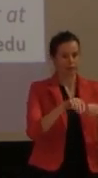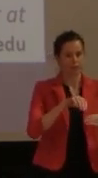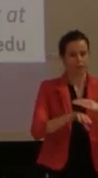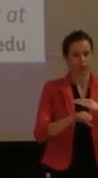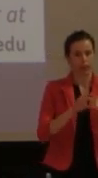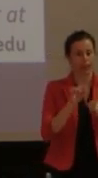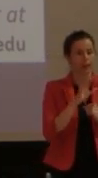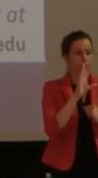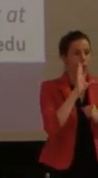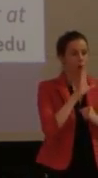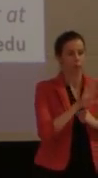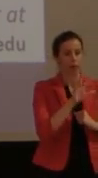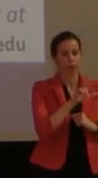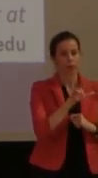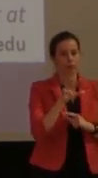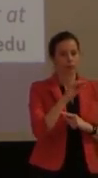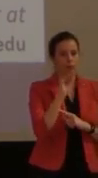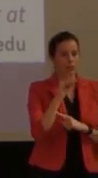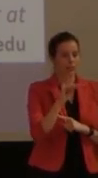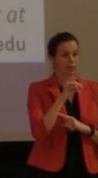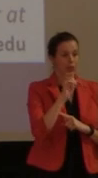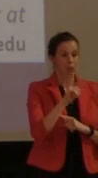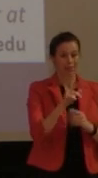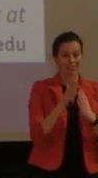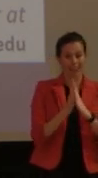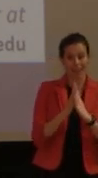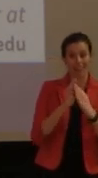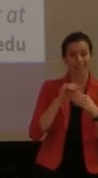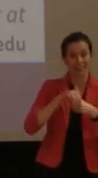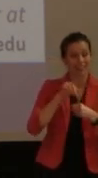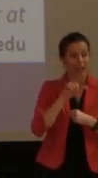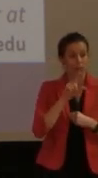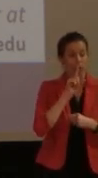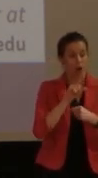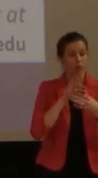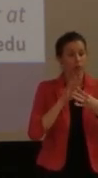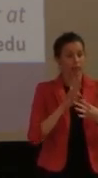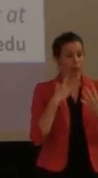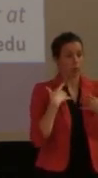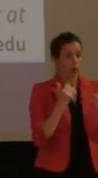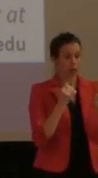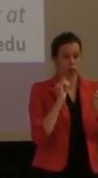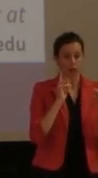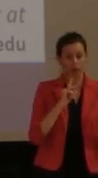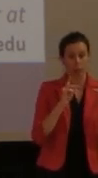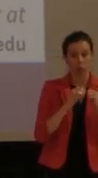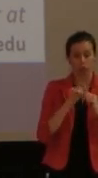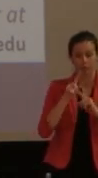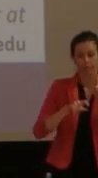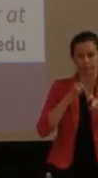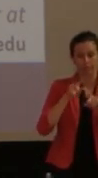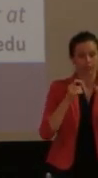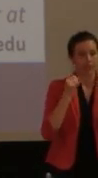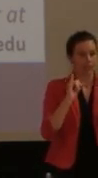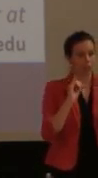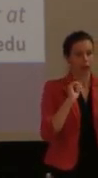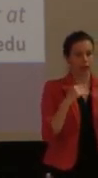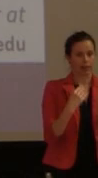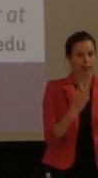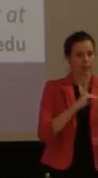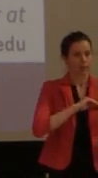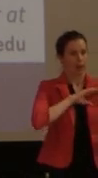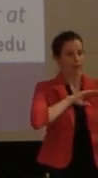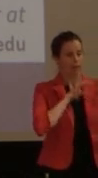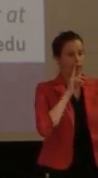about 33% of questions asked in libraries are health related. So people who have questions, we're really instilling and building confidence in public library